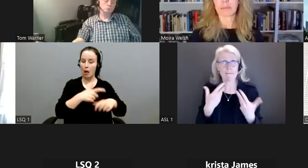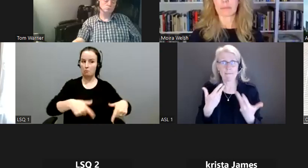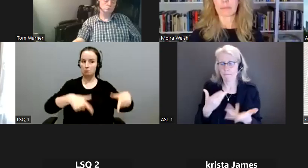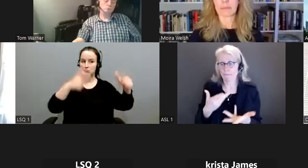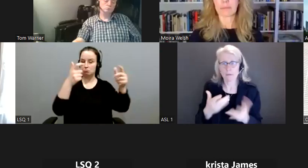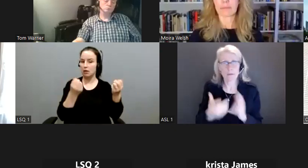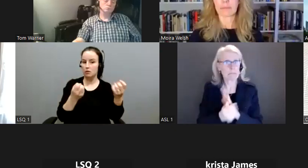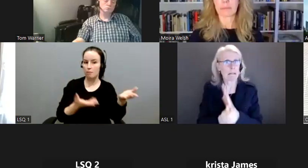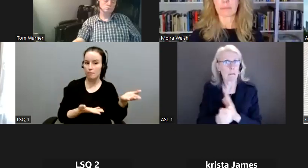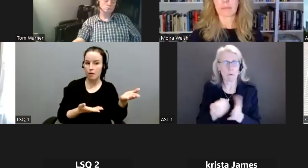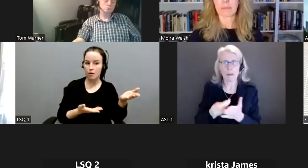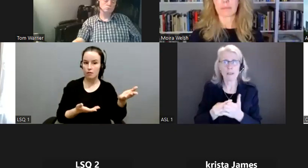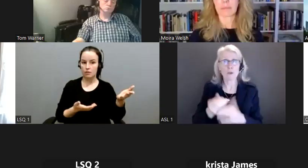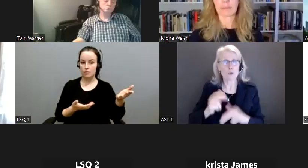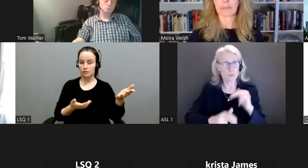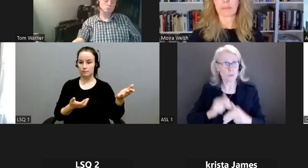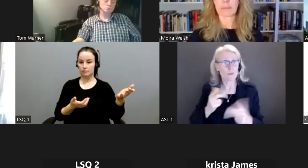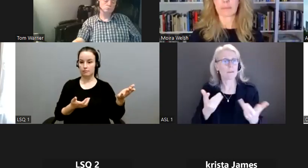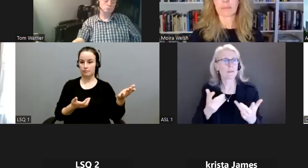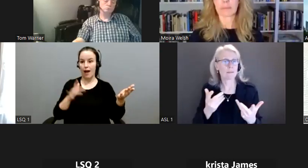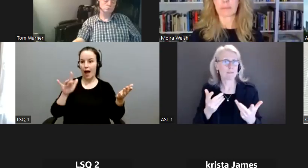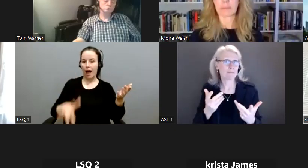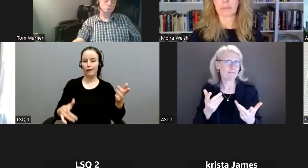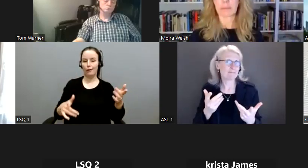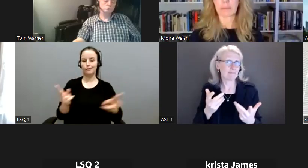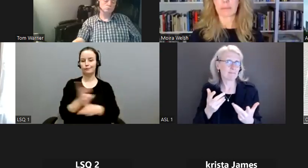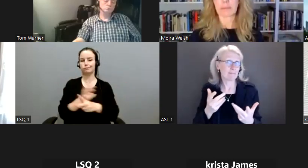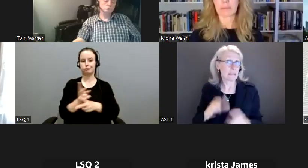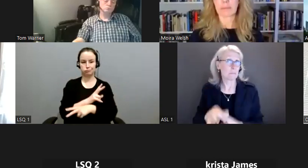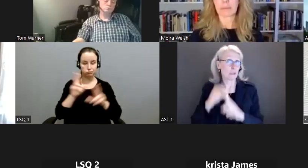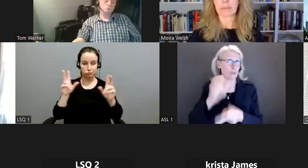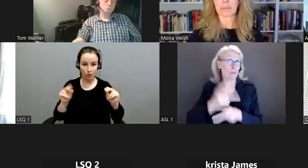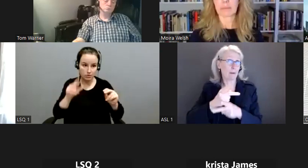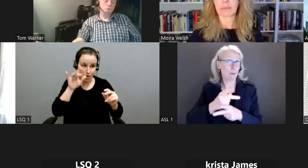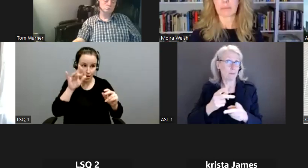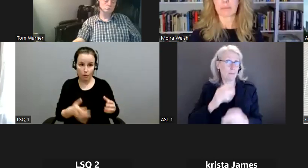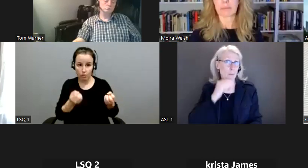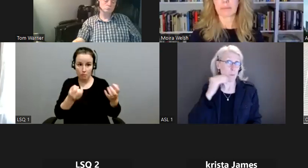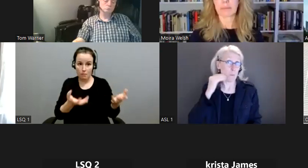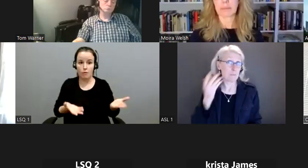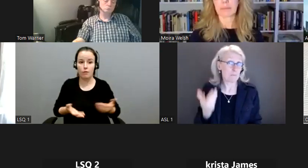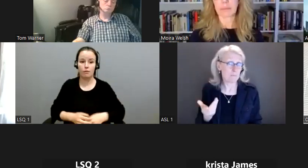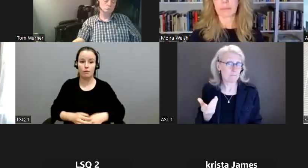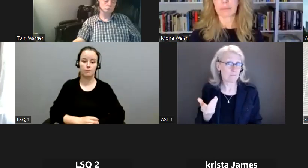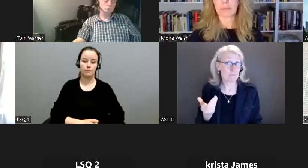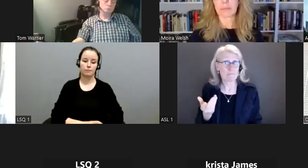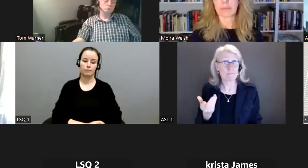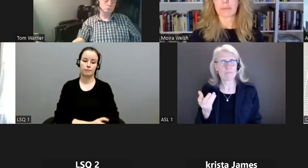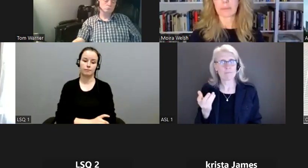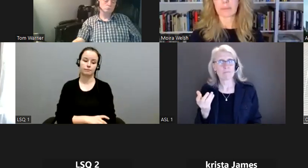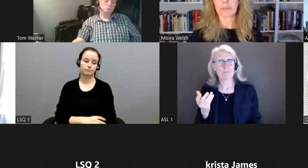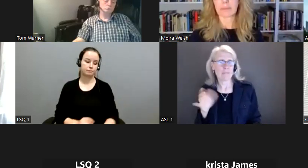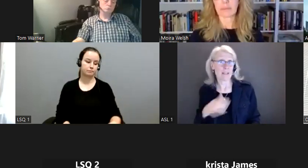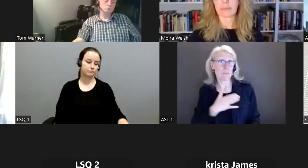facilities. Yes. And I think that's the kind of perspective that I can offer to this movement